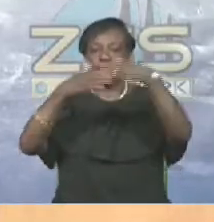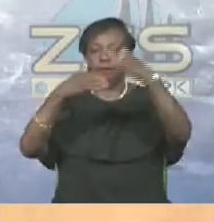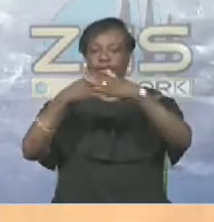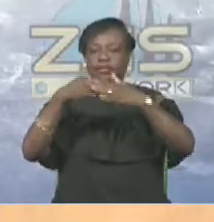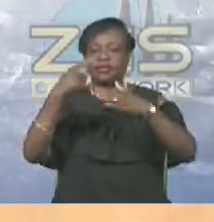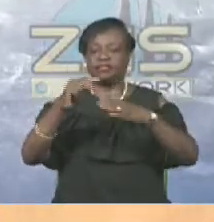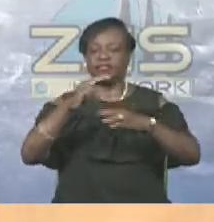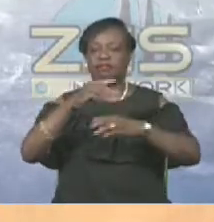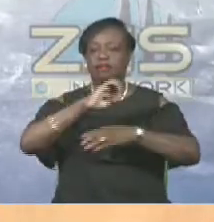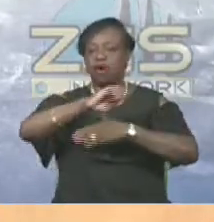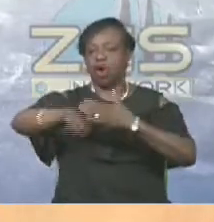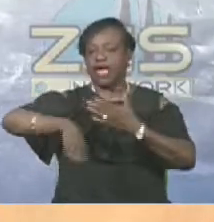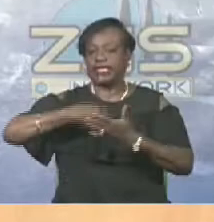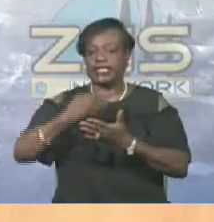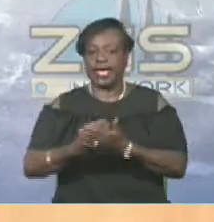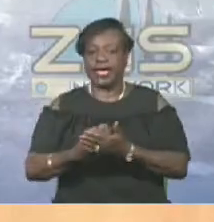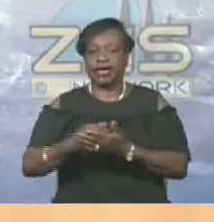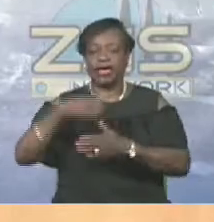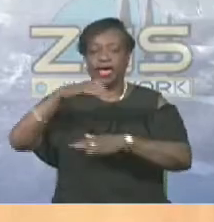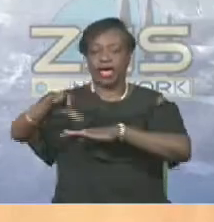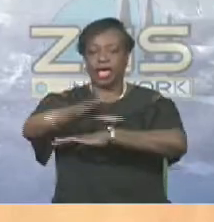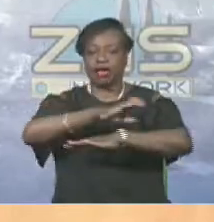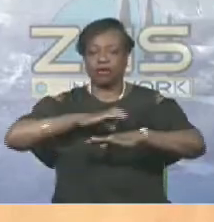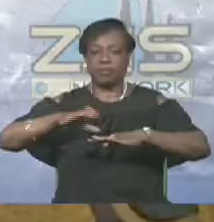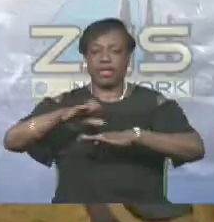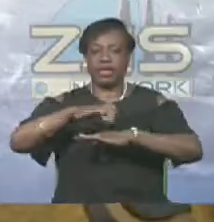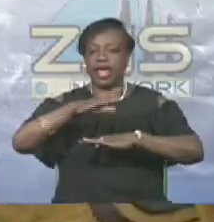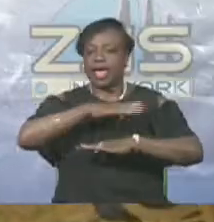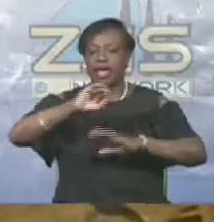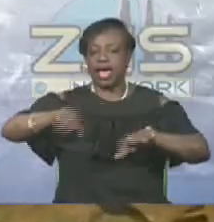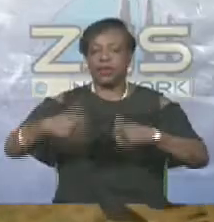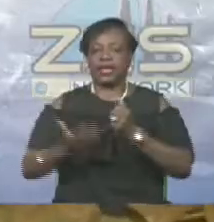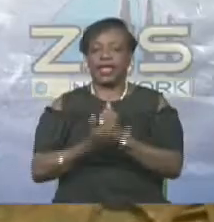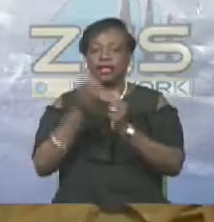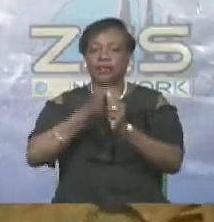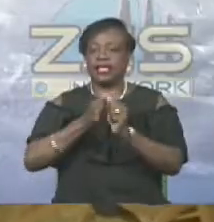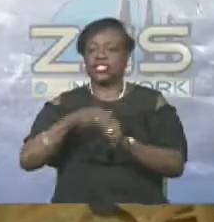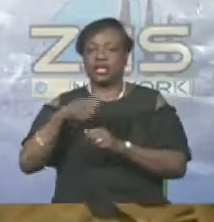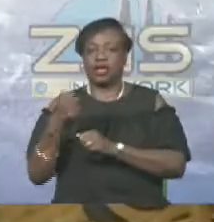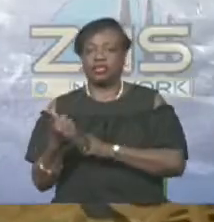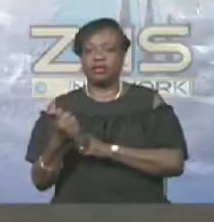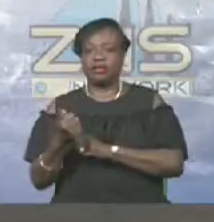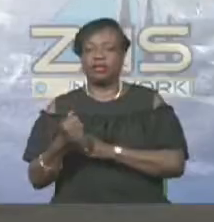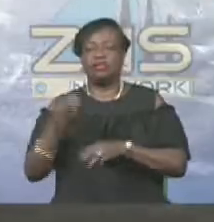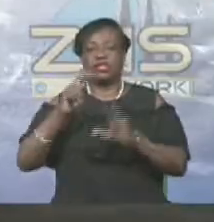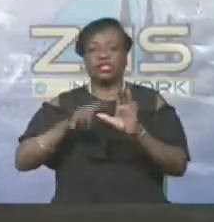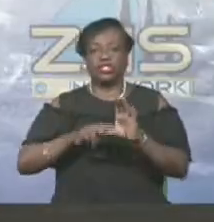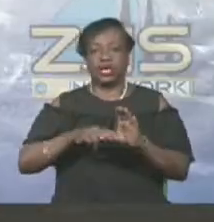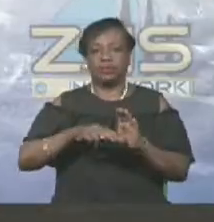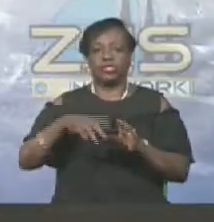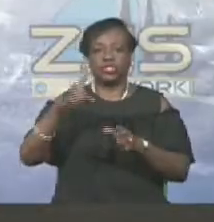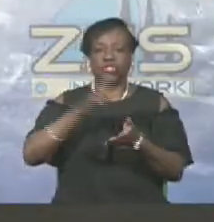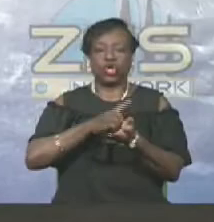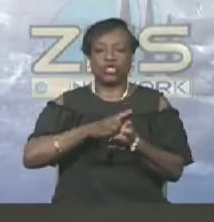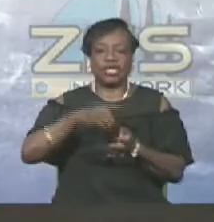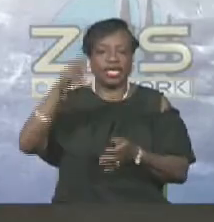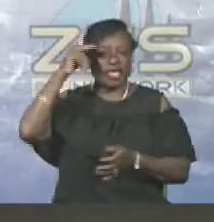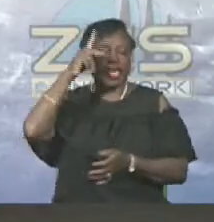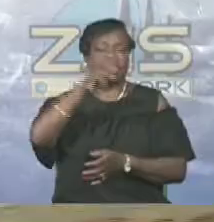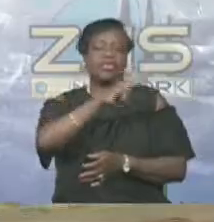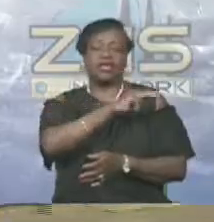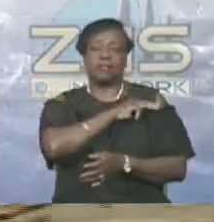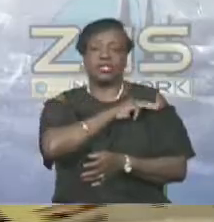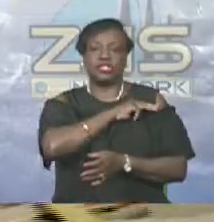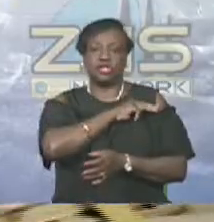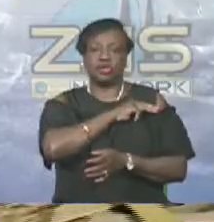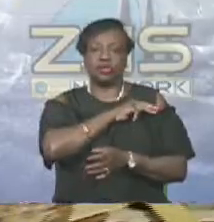the entire Caribbean and how we can help each other. Caricom Chairman and Prime Minister of Grenada, Dr. Keith Mitchell, toured Ragged Island Saturday to get a